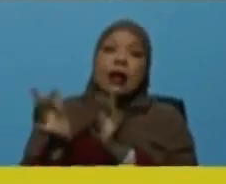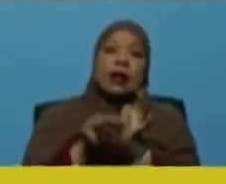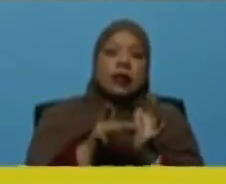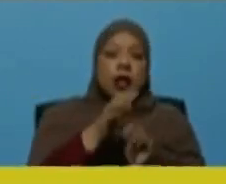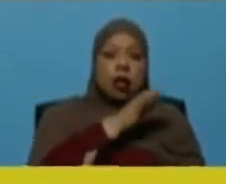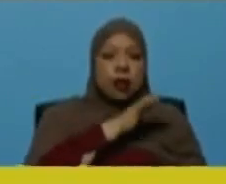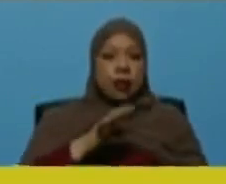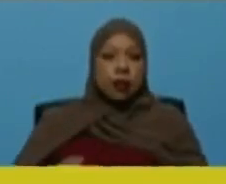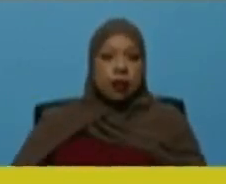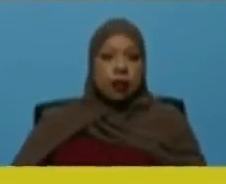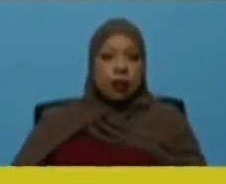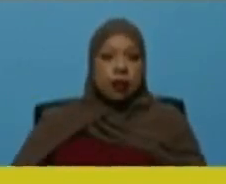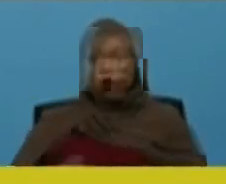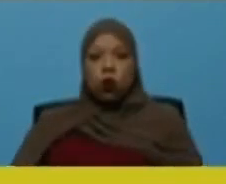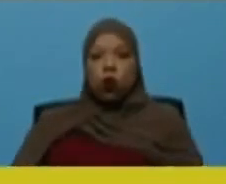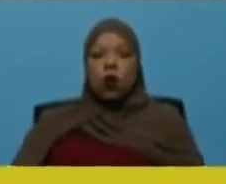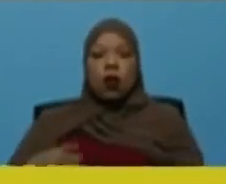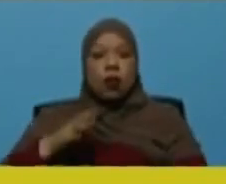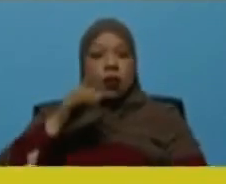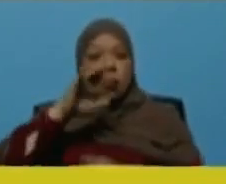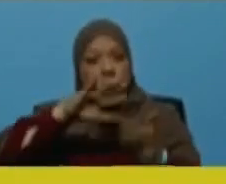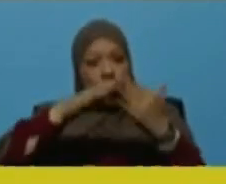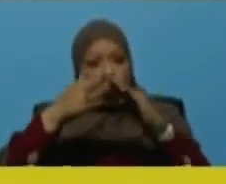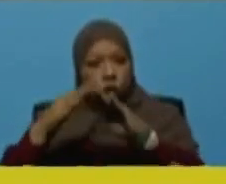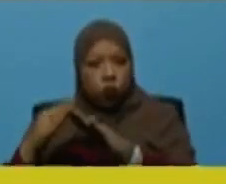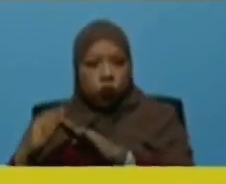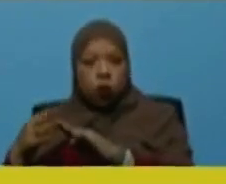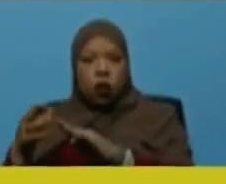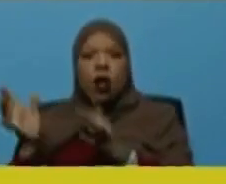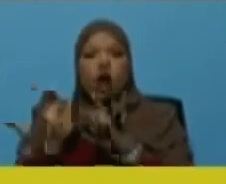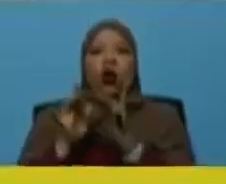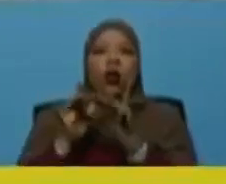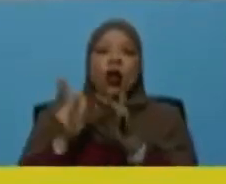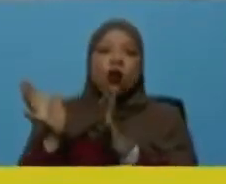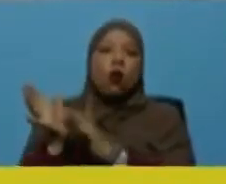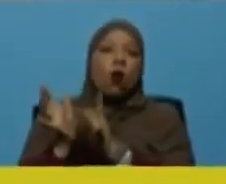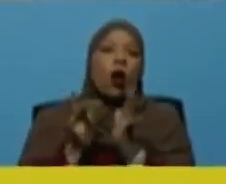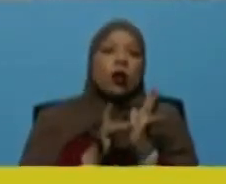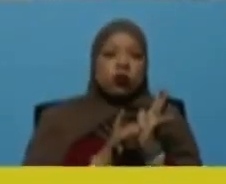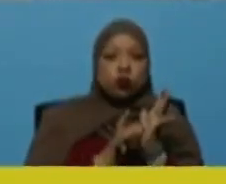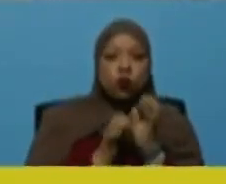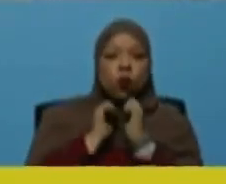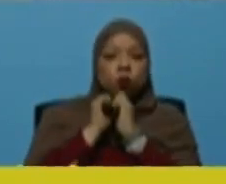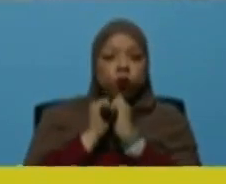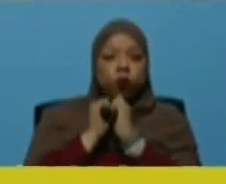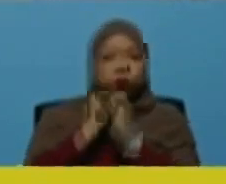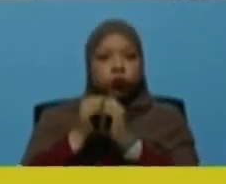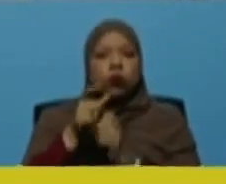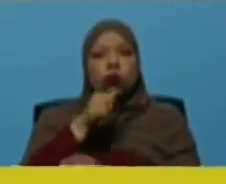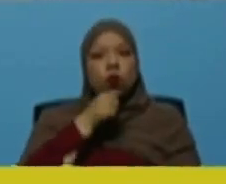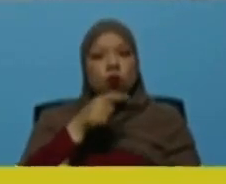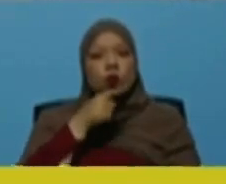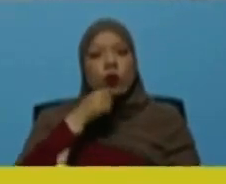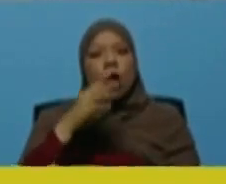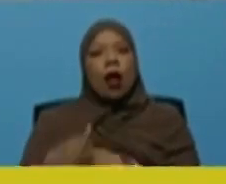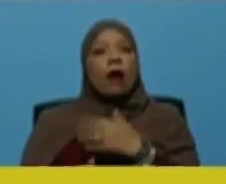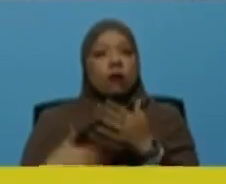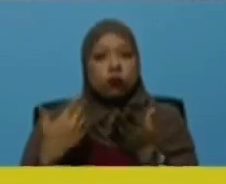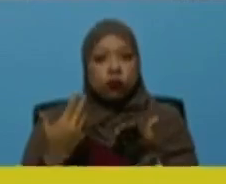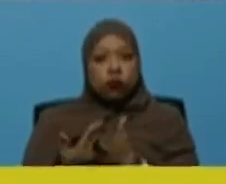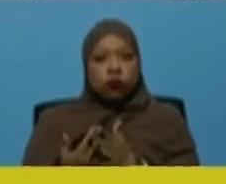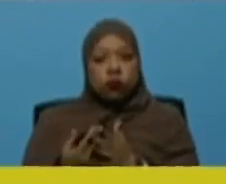Christ, without intermediates. I don't